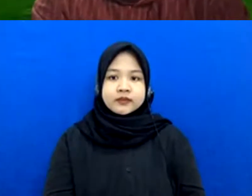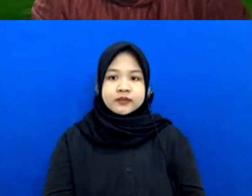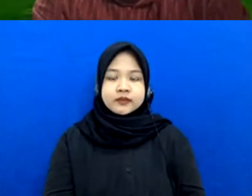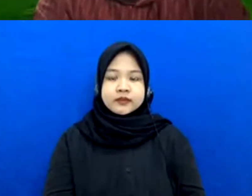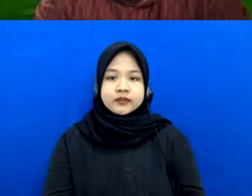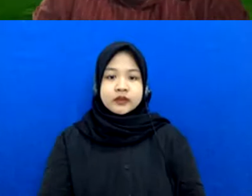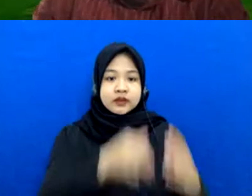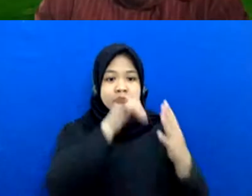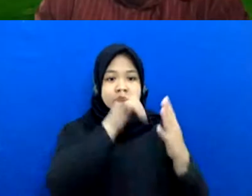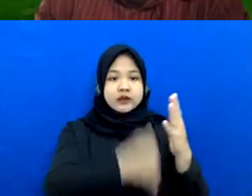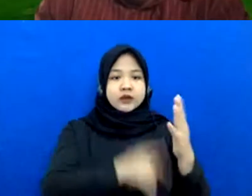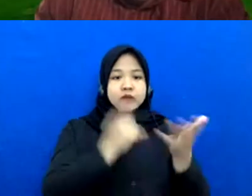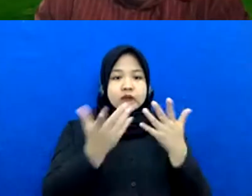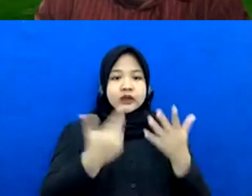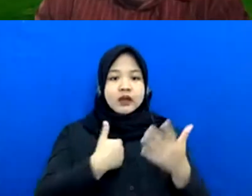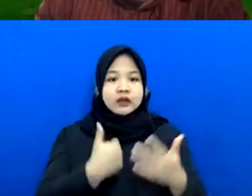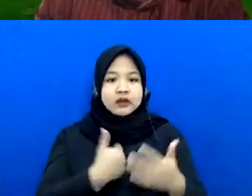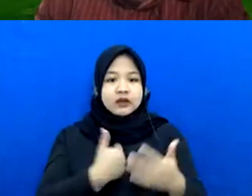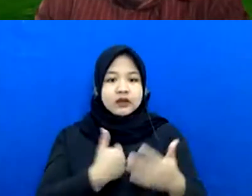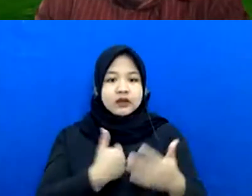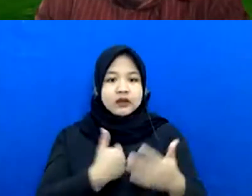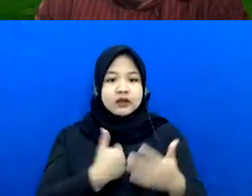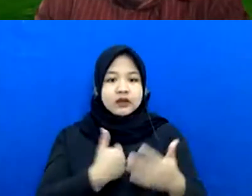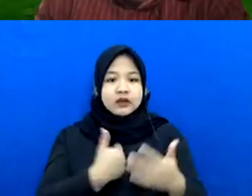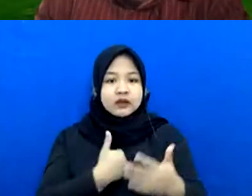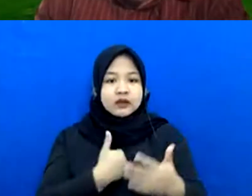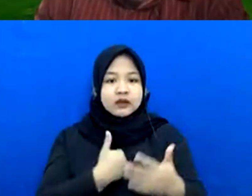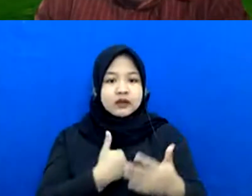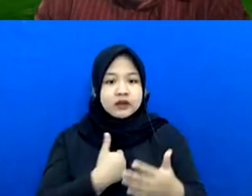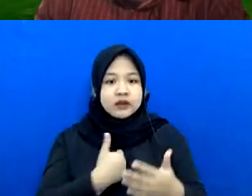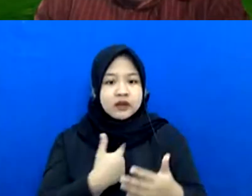you were having semi-structured interviews.